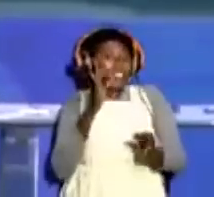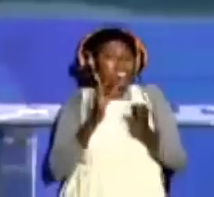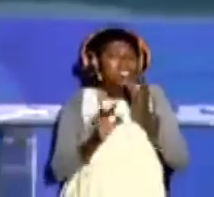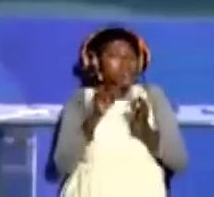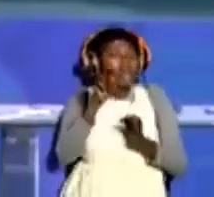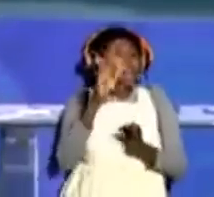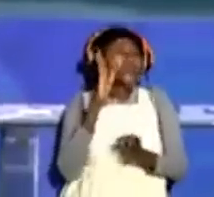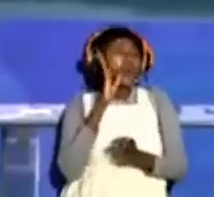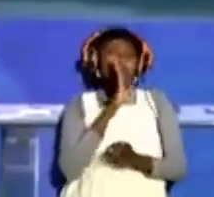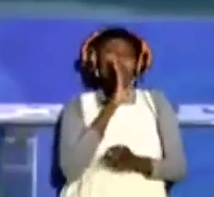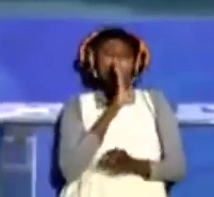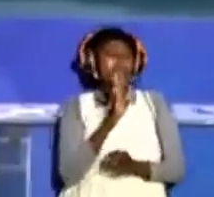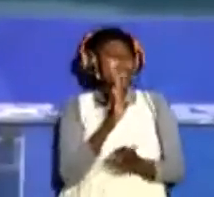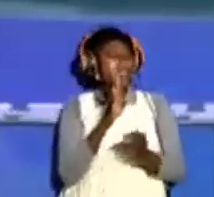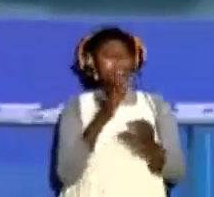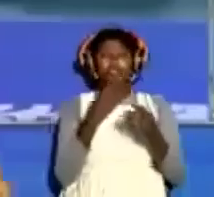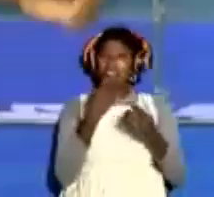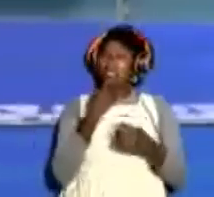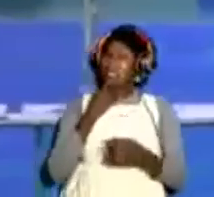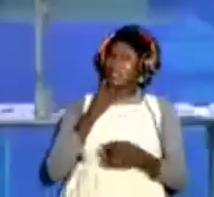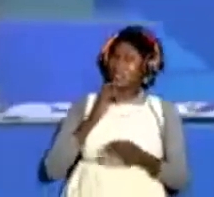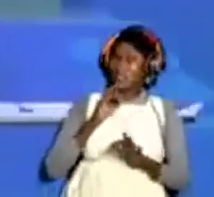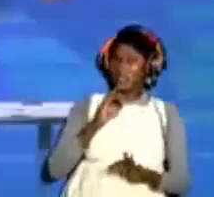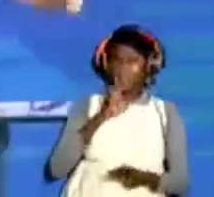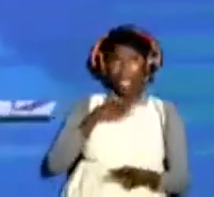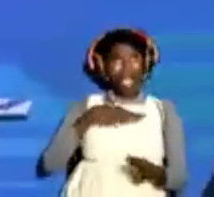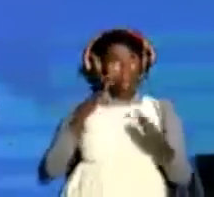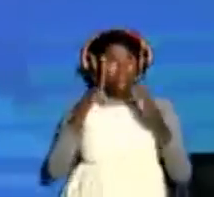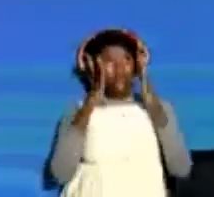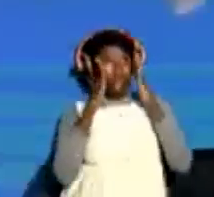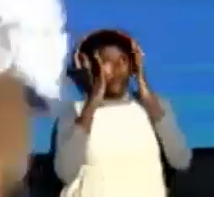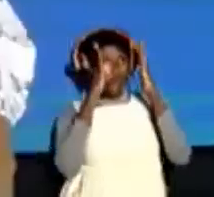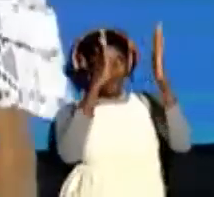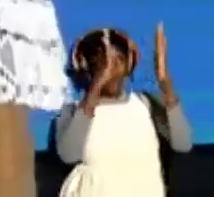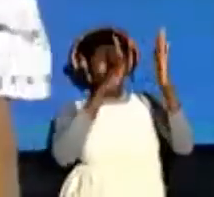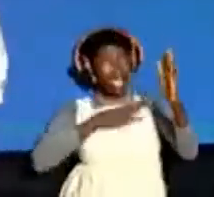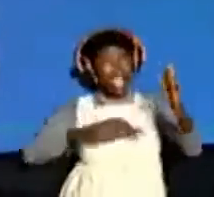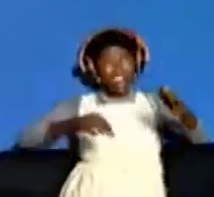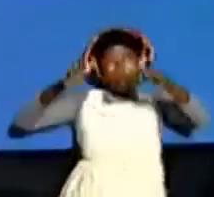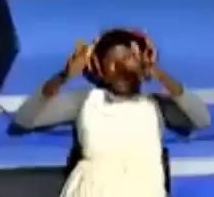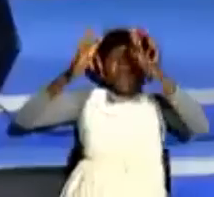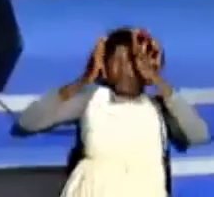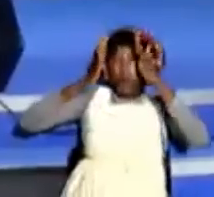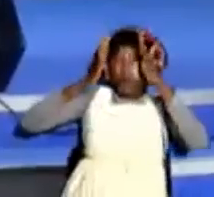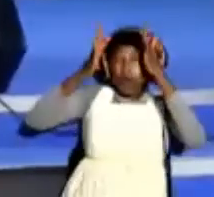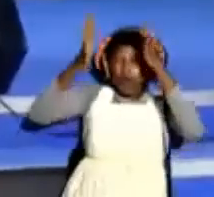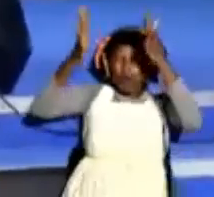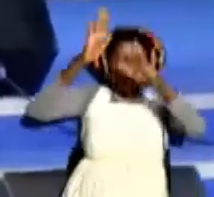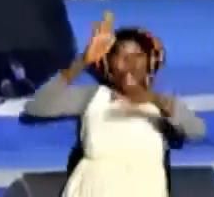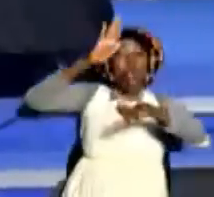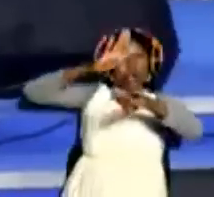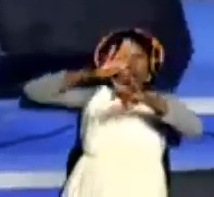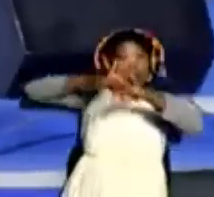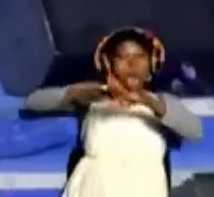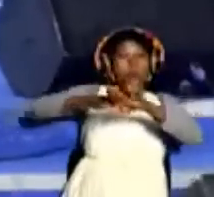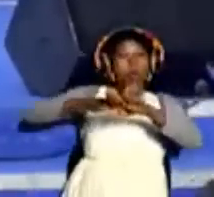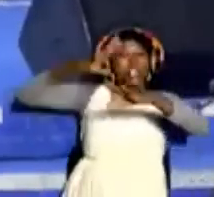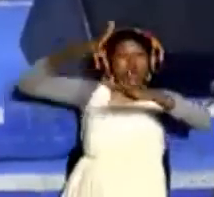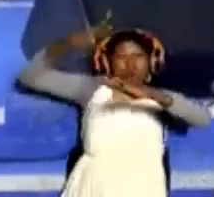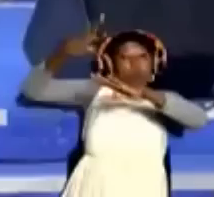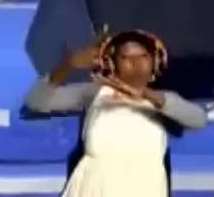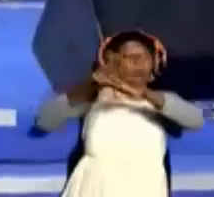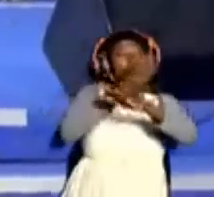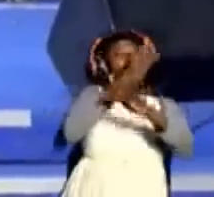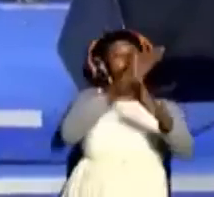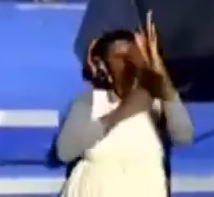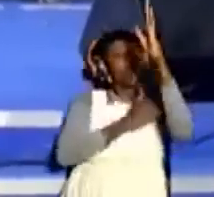you will be diligent, if you will focus and concentrate on winning God's approval for